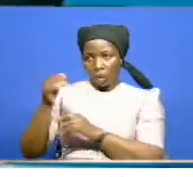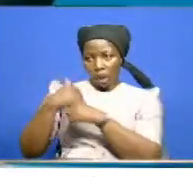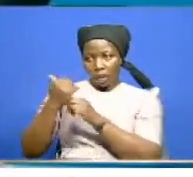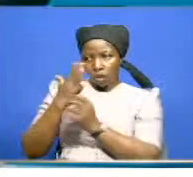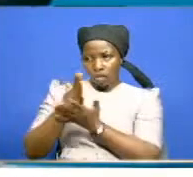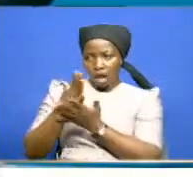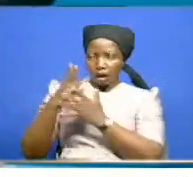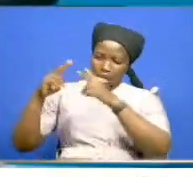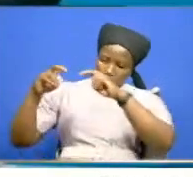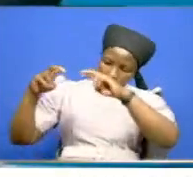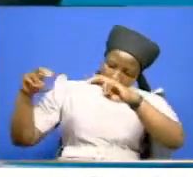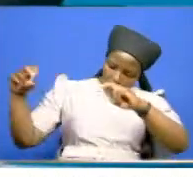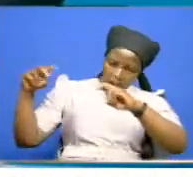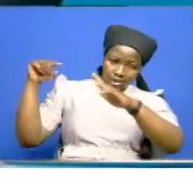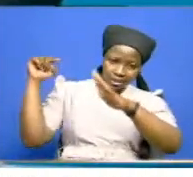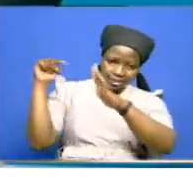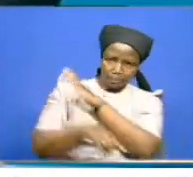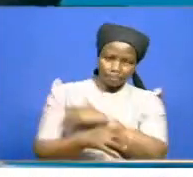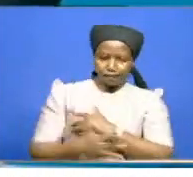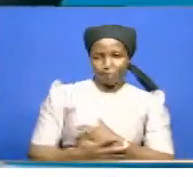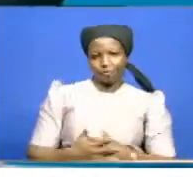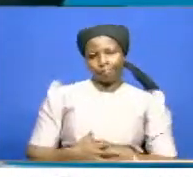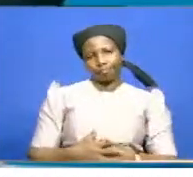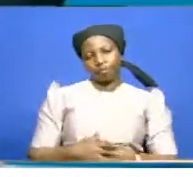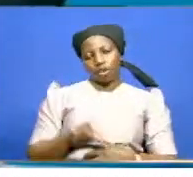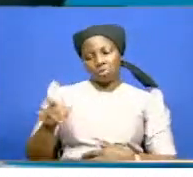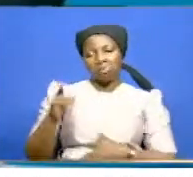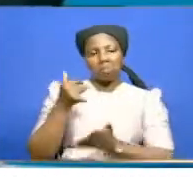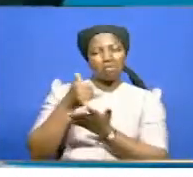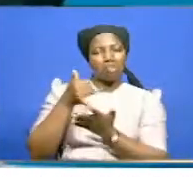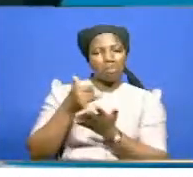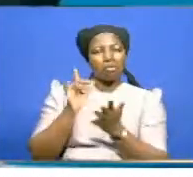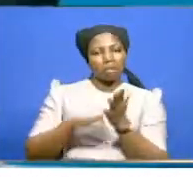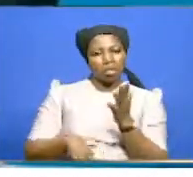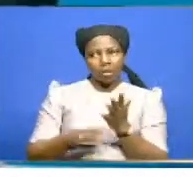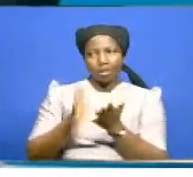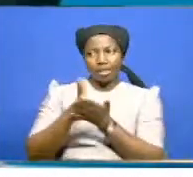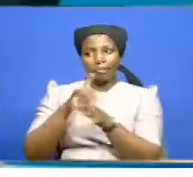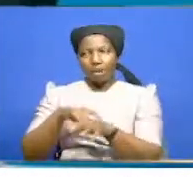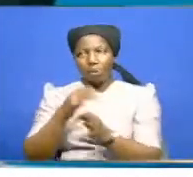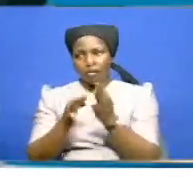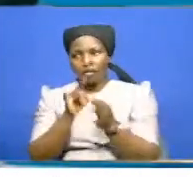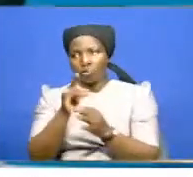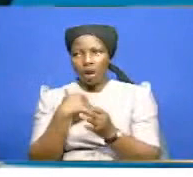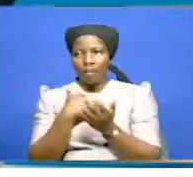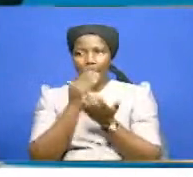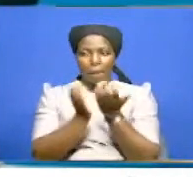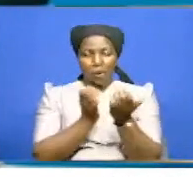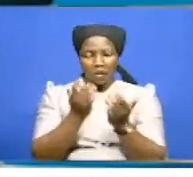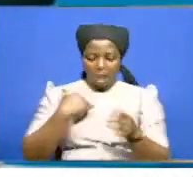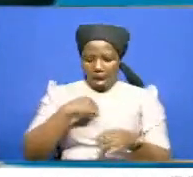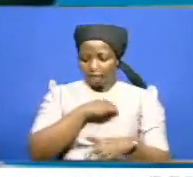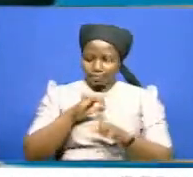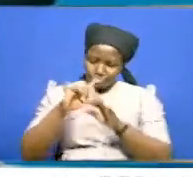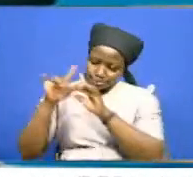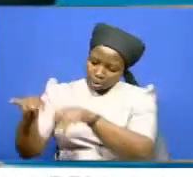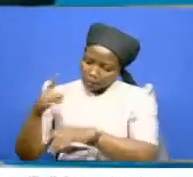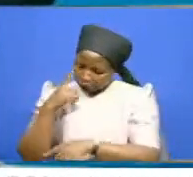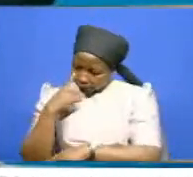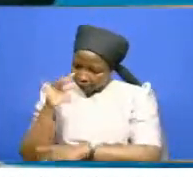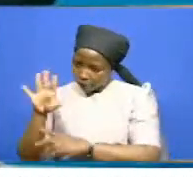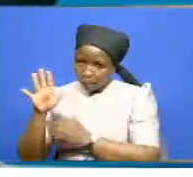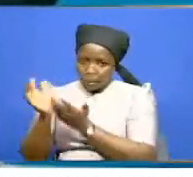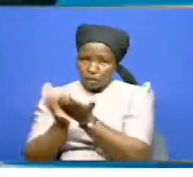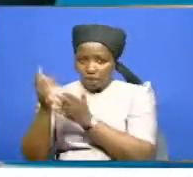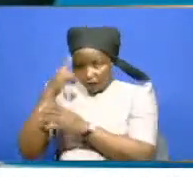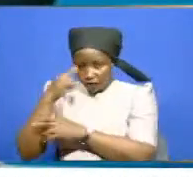credit appraisal system, which involves even at times, if you have a business, us visiting your business so that